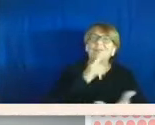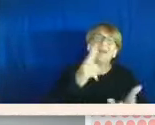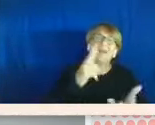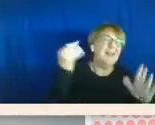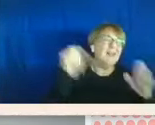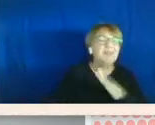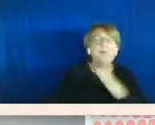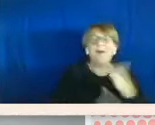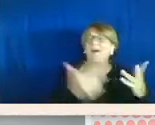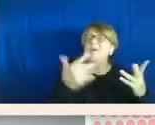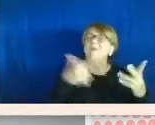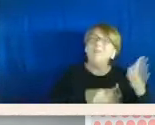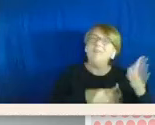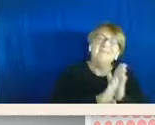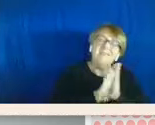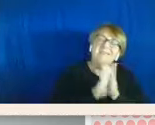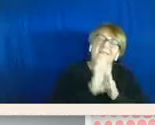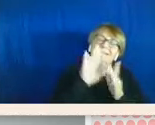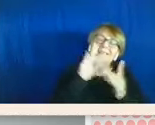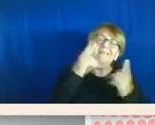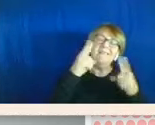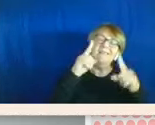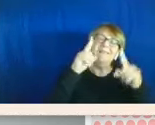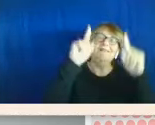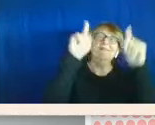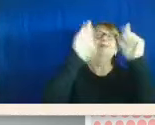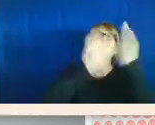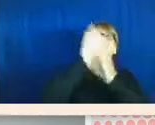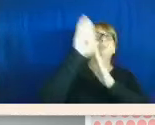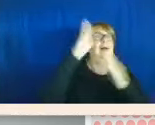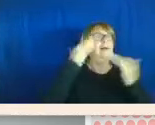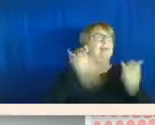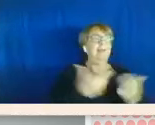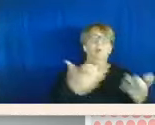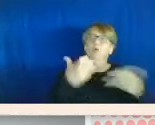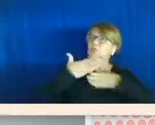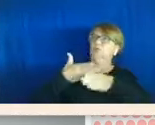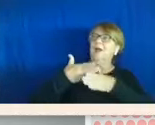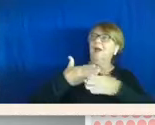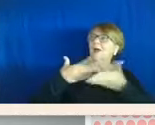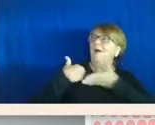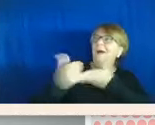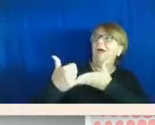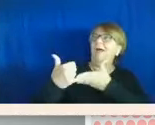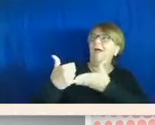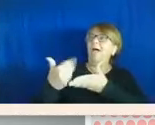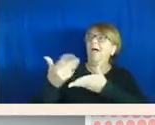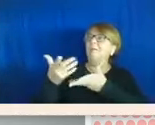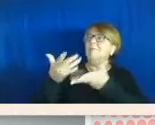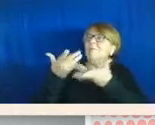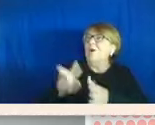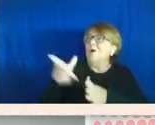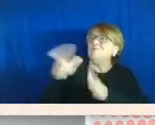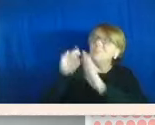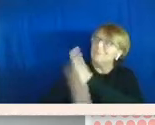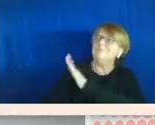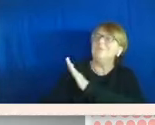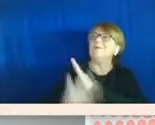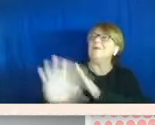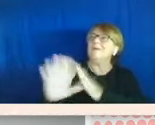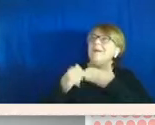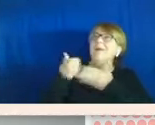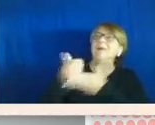themselves out, and now they're, you know, they want to share that and help somebody else from becoming them, and yet they can't do